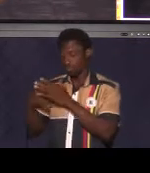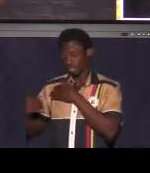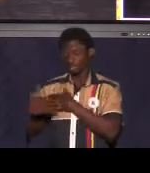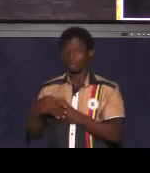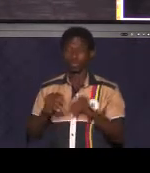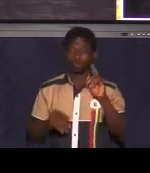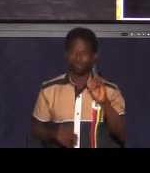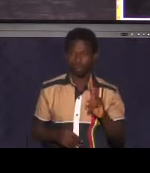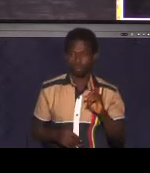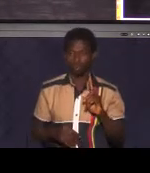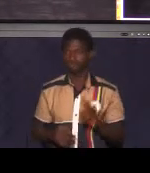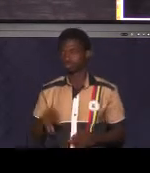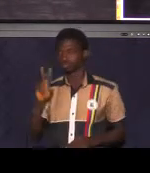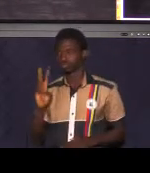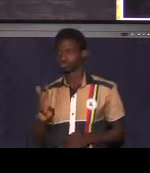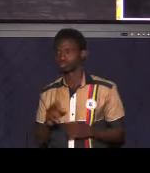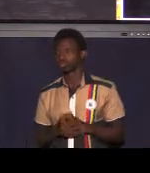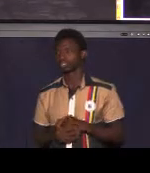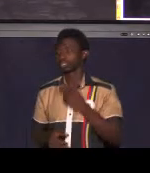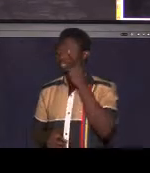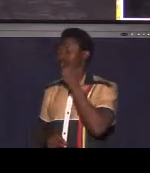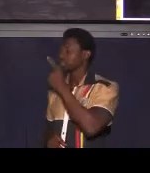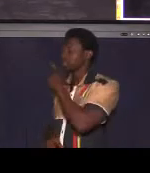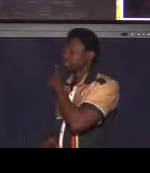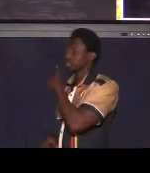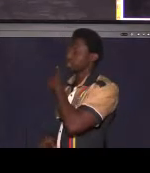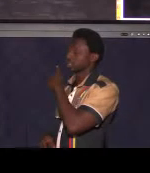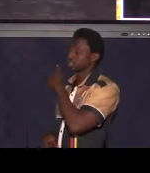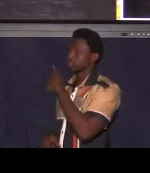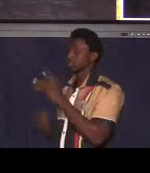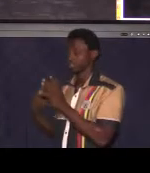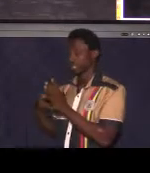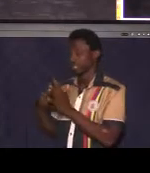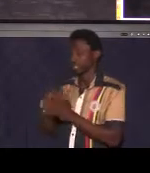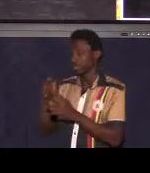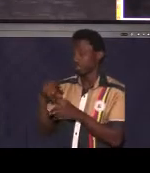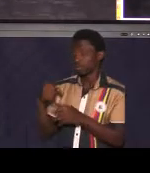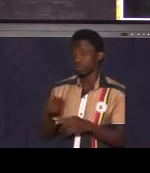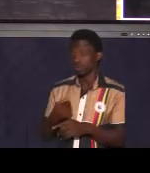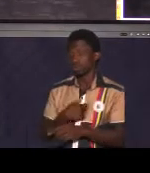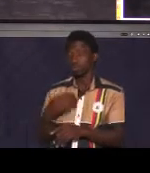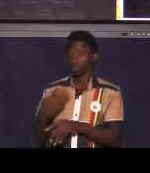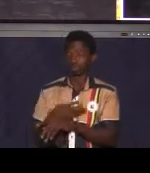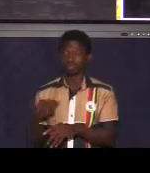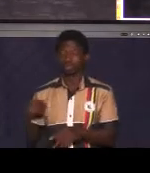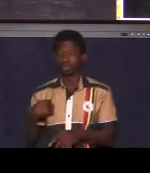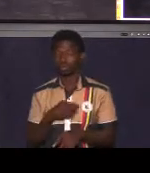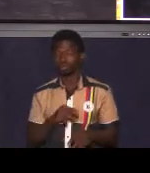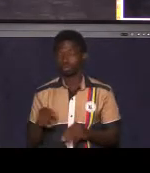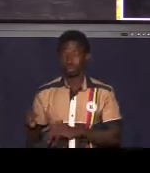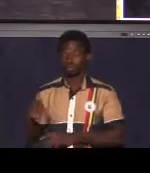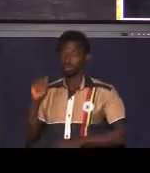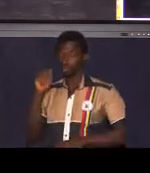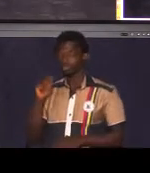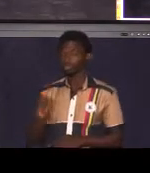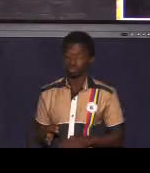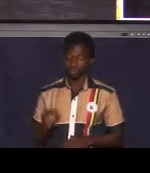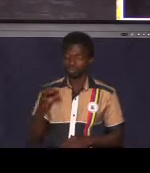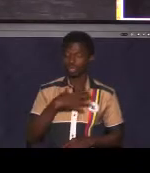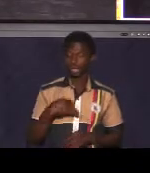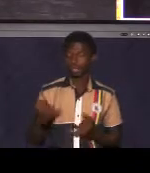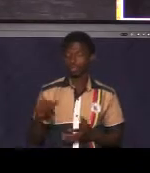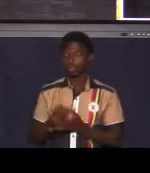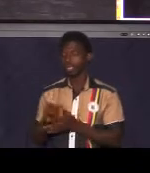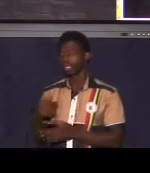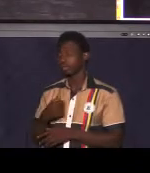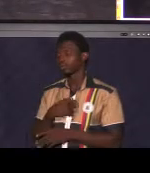2 zeros. 1, 2. So decimal point is now here. Again, when we were multiplying, we'll move the decimal point forward. But now that we